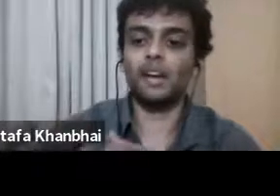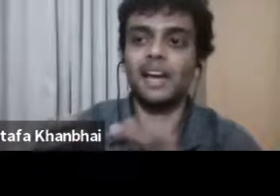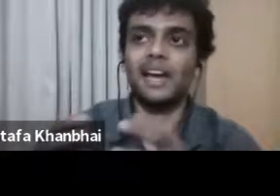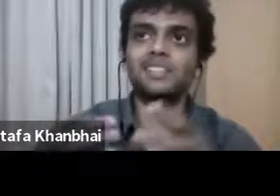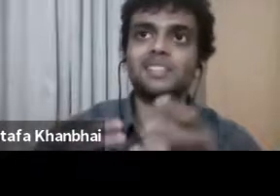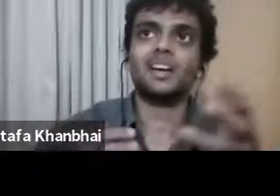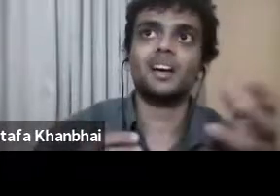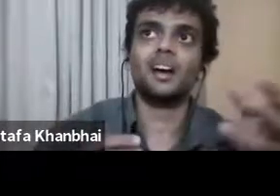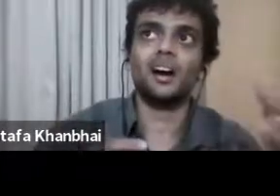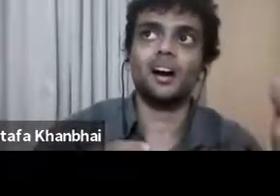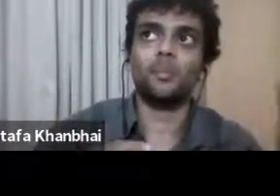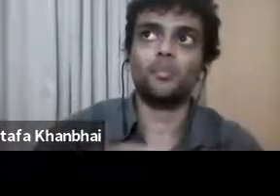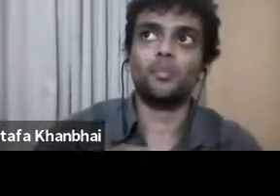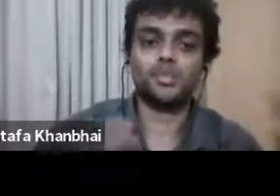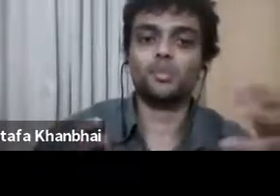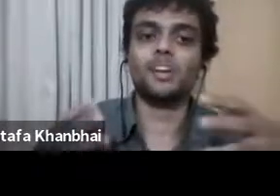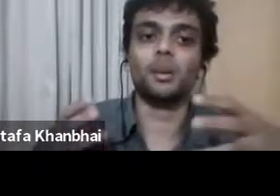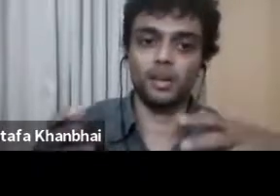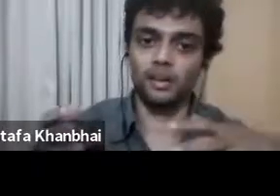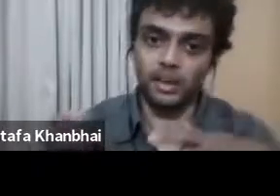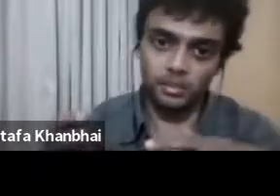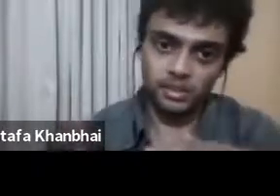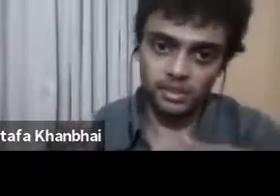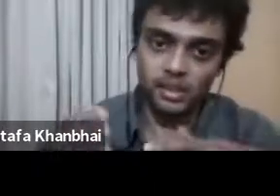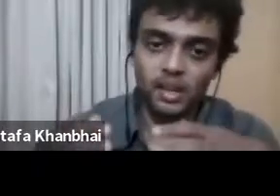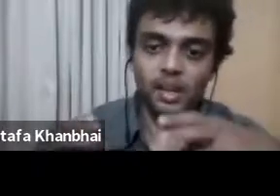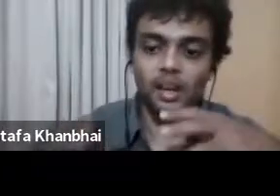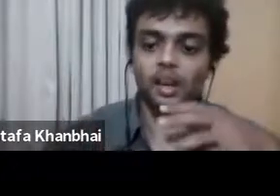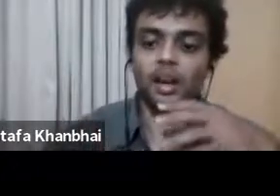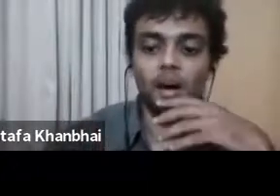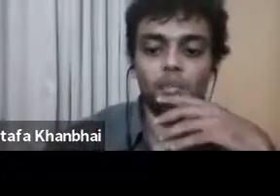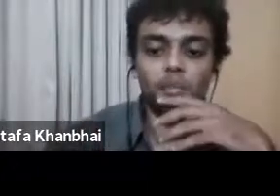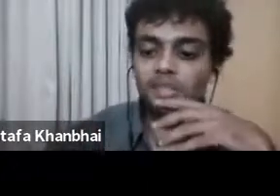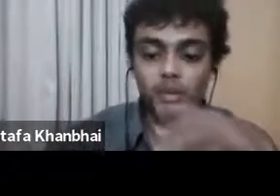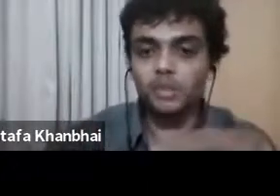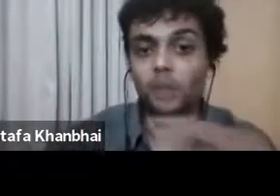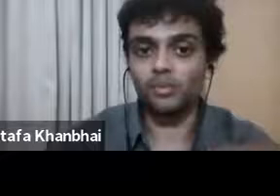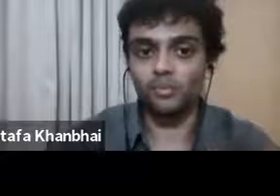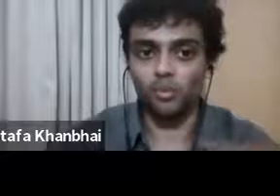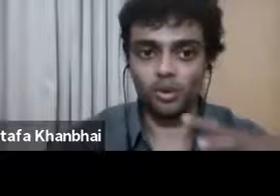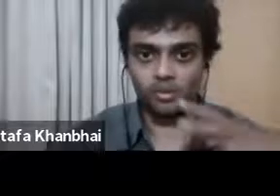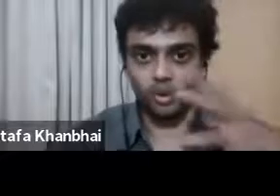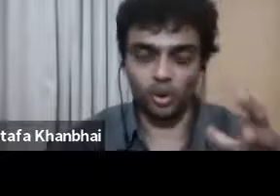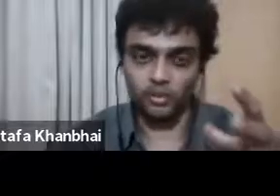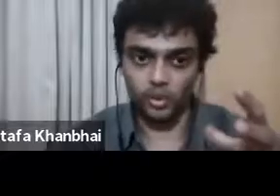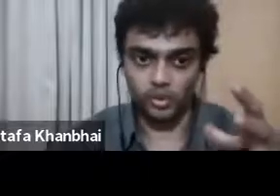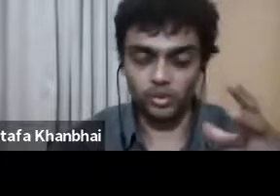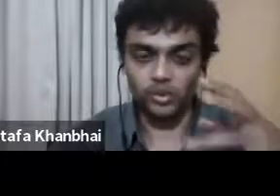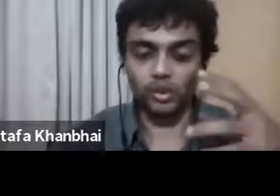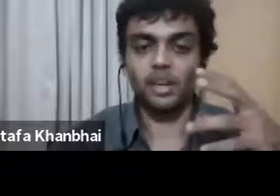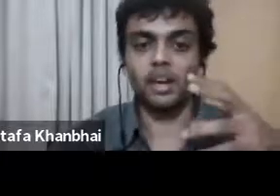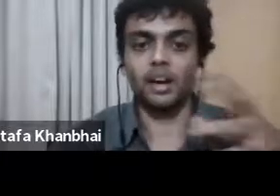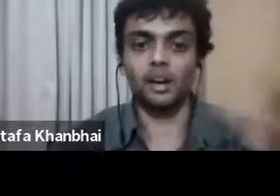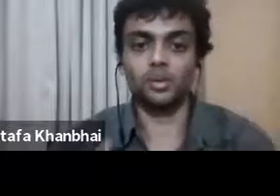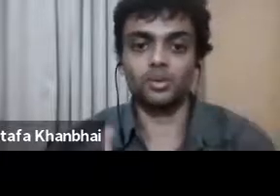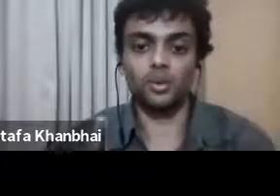others were actually profiled as possible criminal tribes. because that was part of what